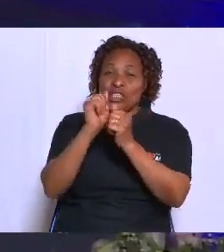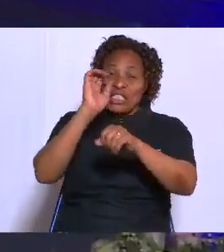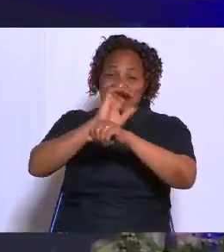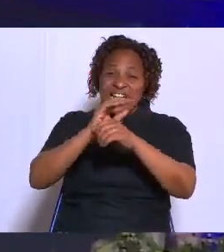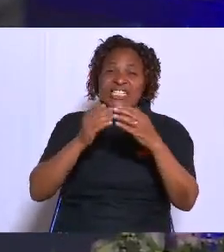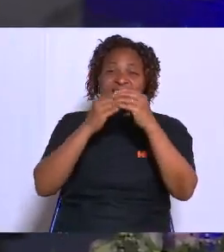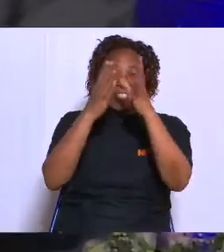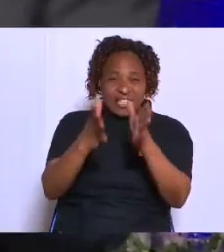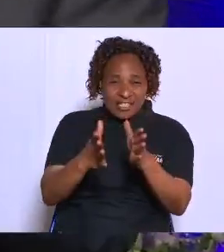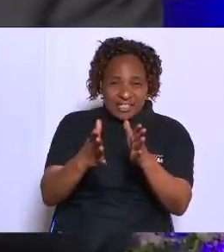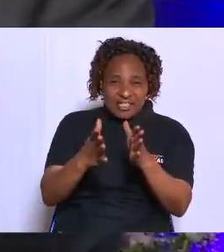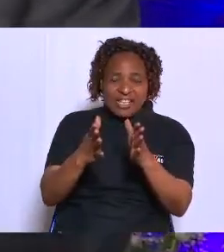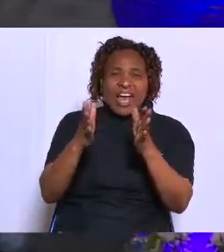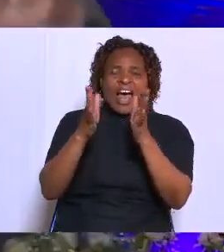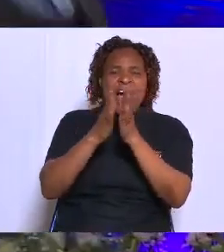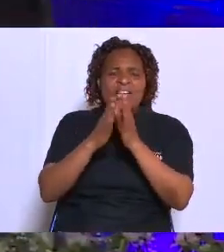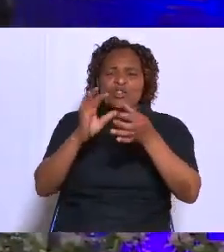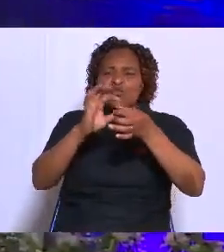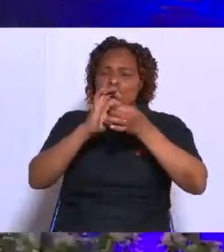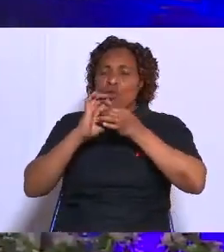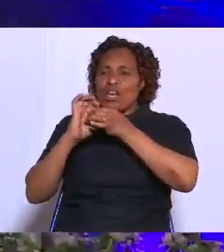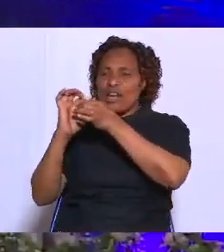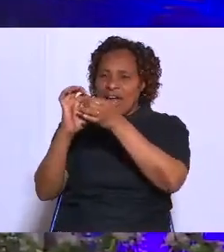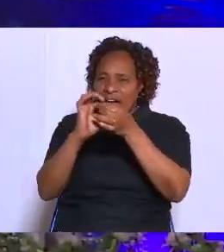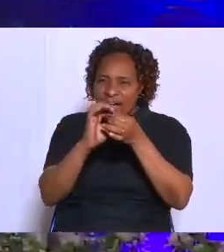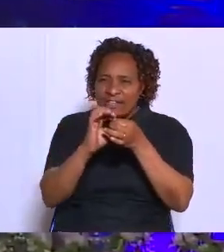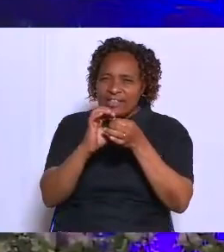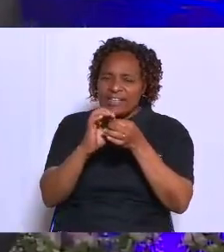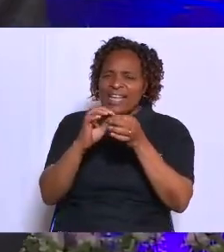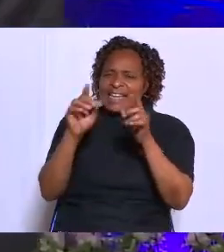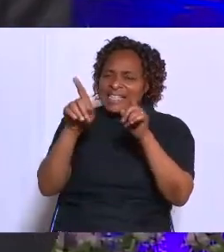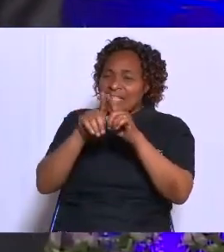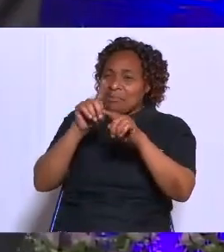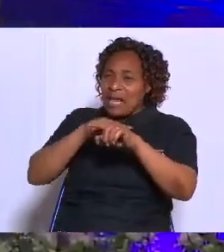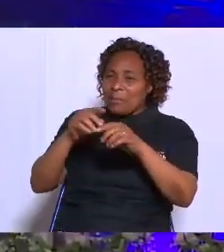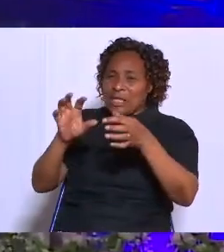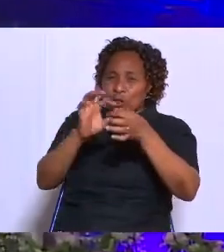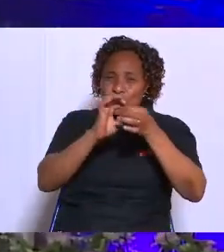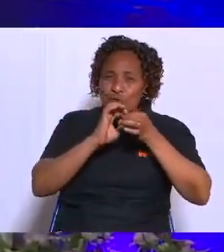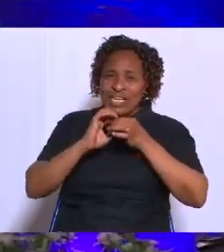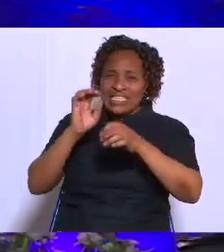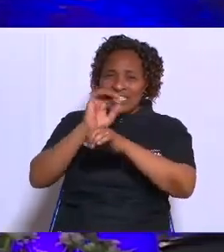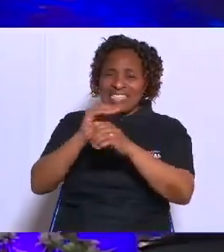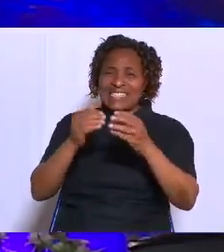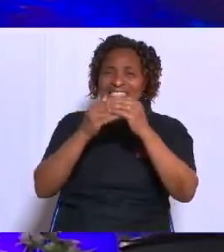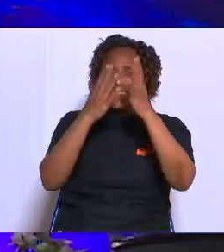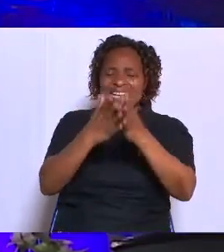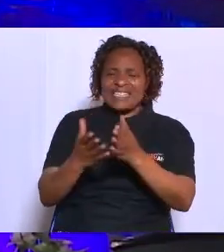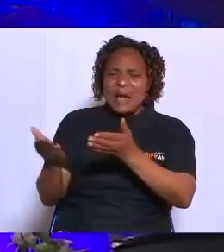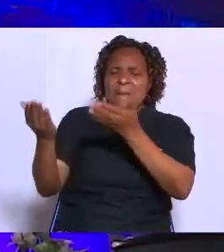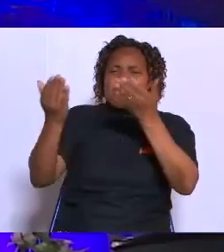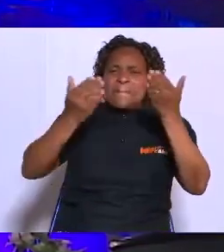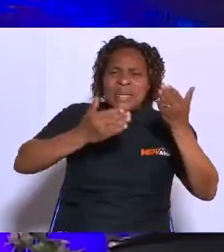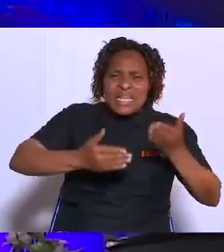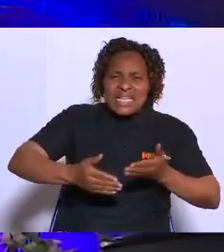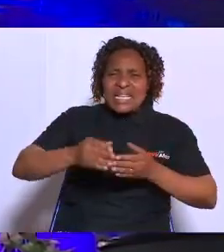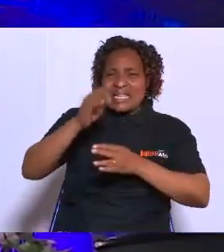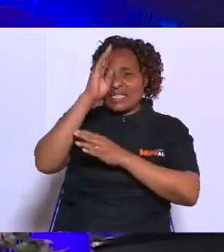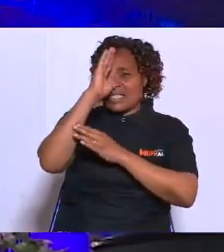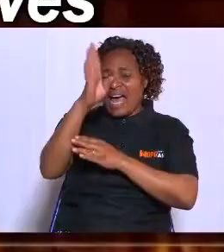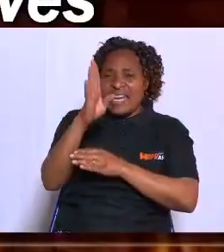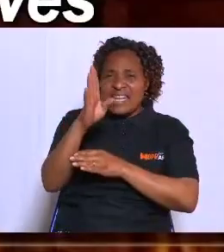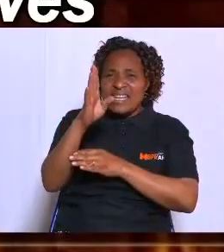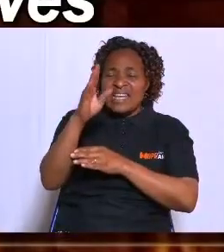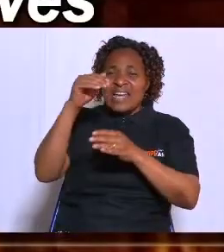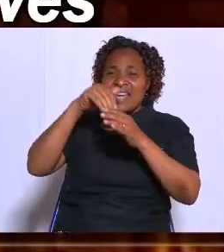church and state Unite as they unite church leaders bring in Sunday in to